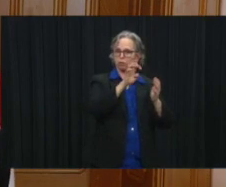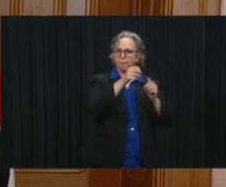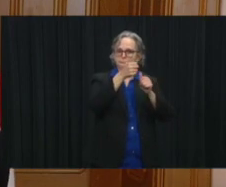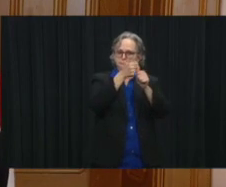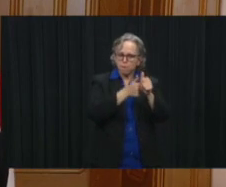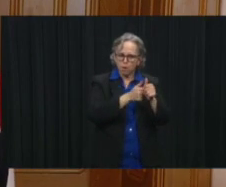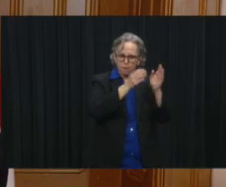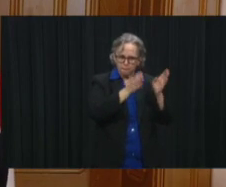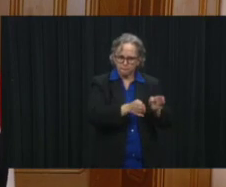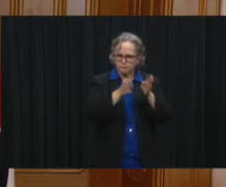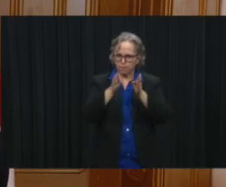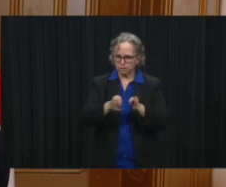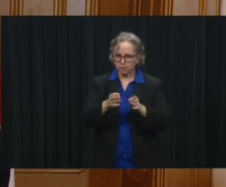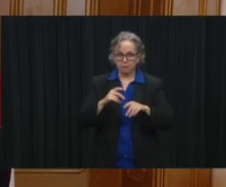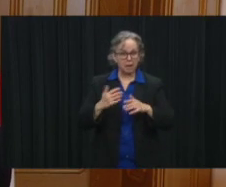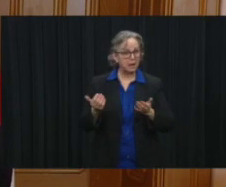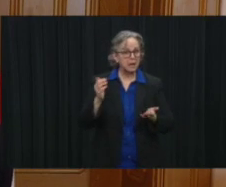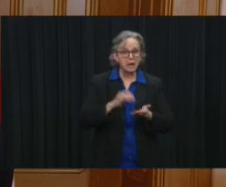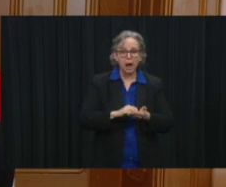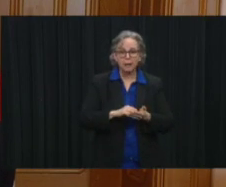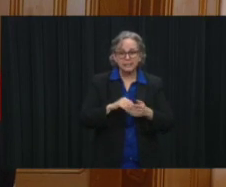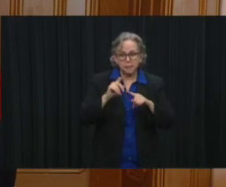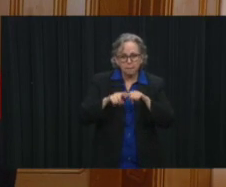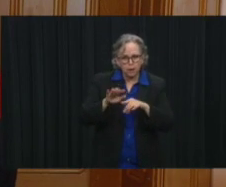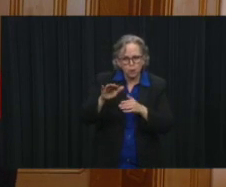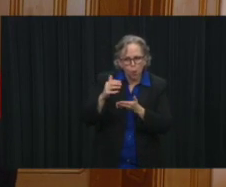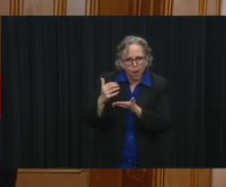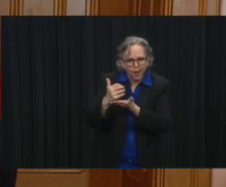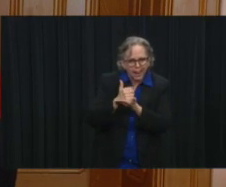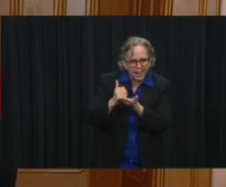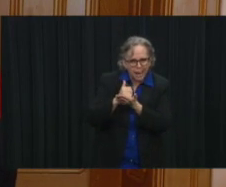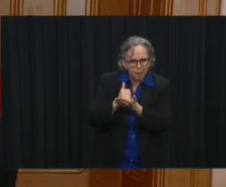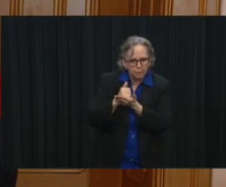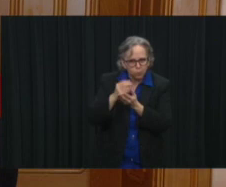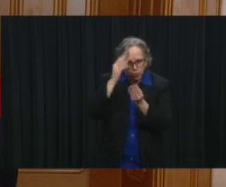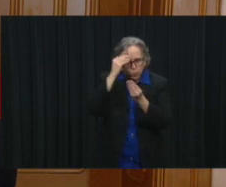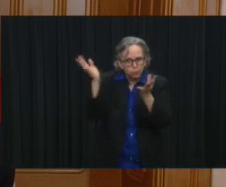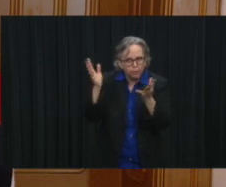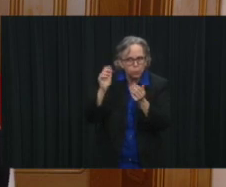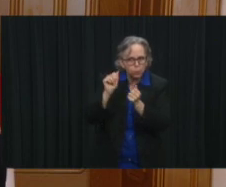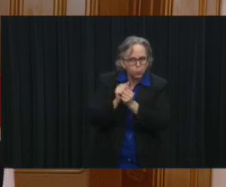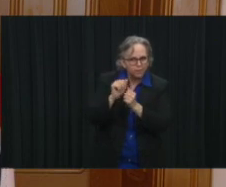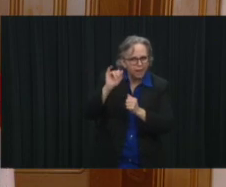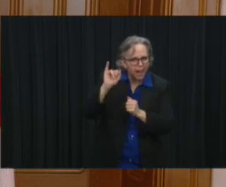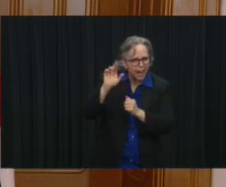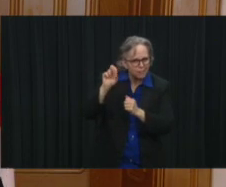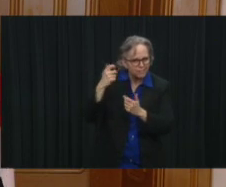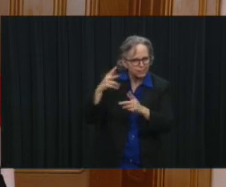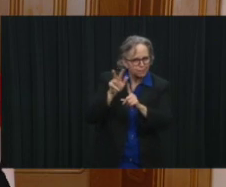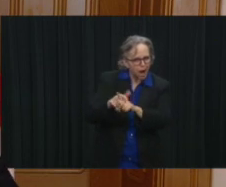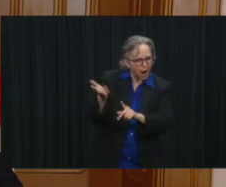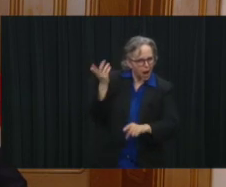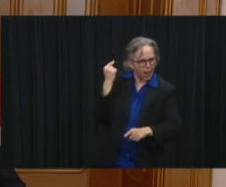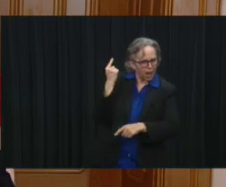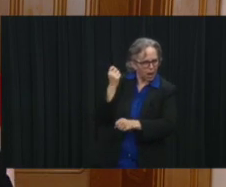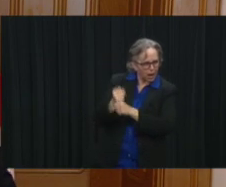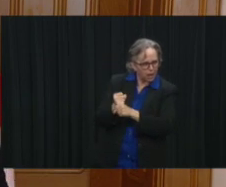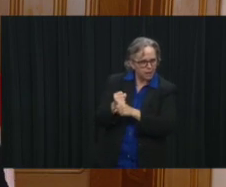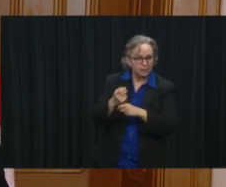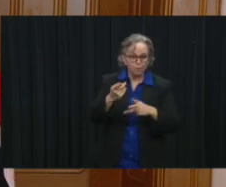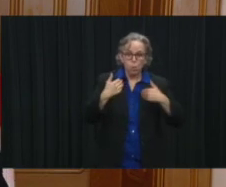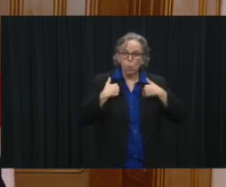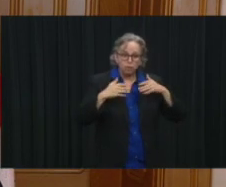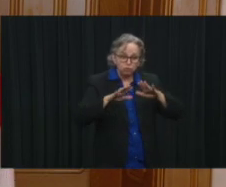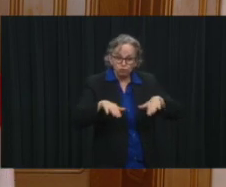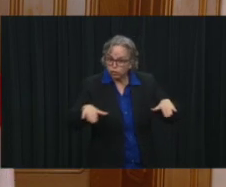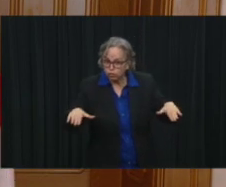to the IRS. On top of that, every child in an eligible household would receive an additional $500. This is